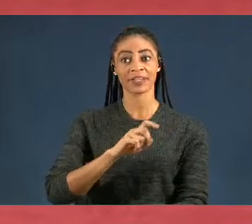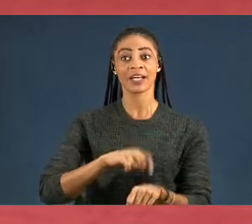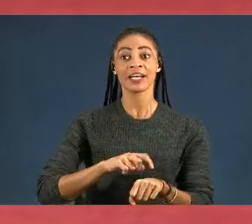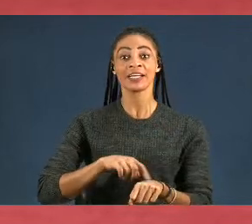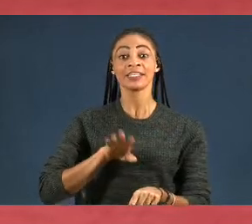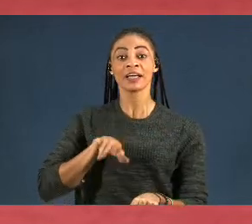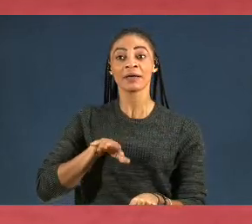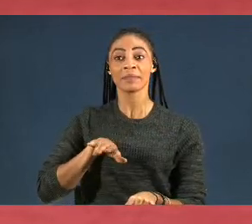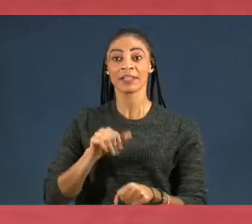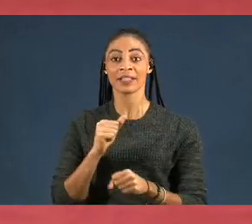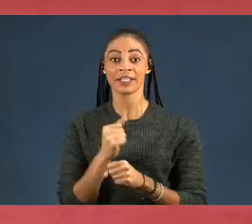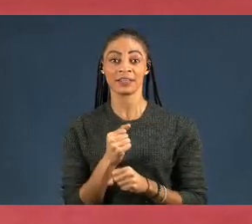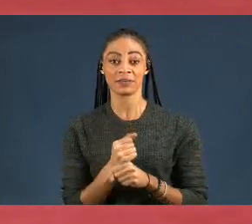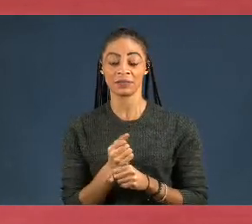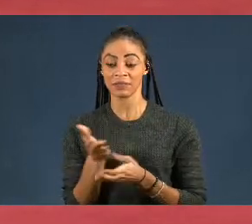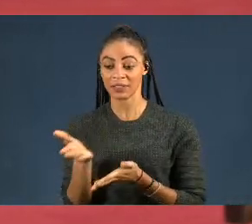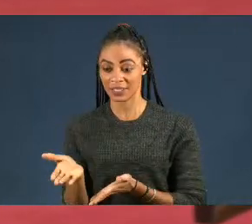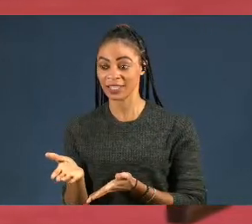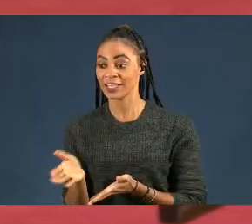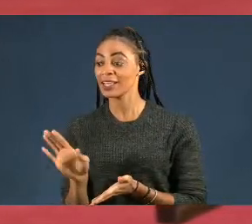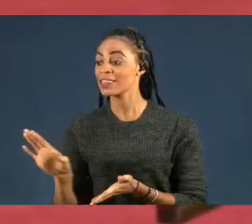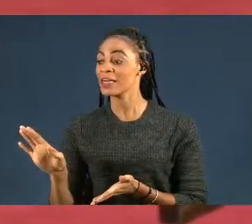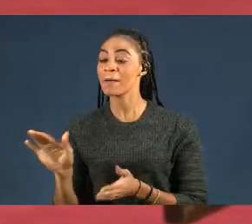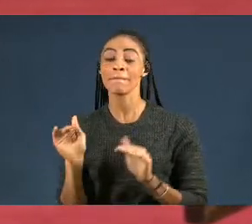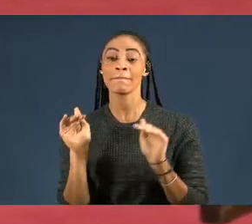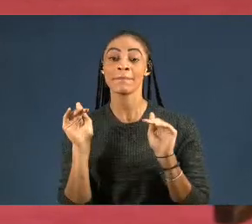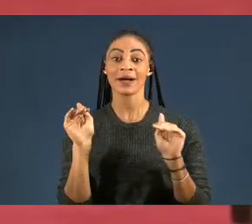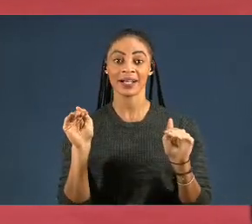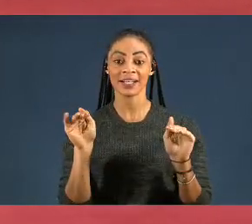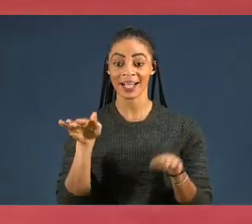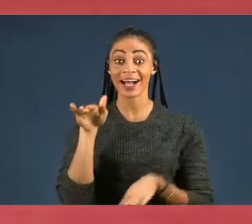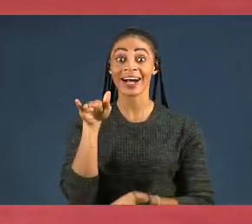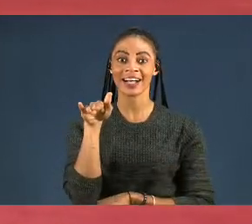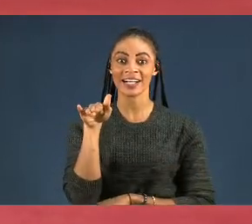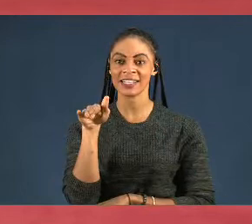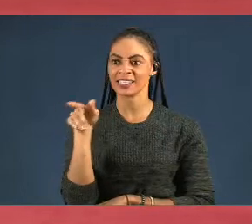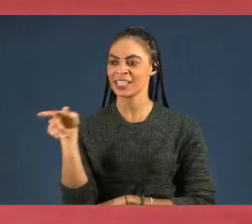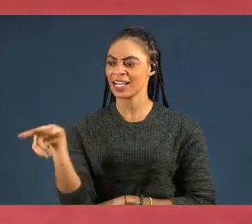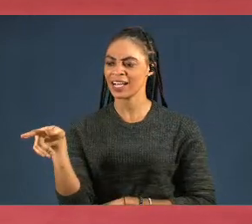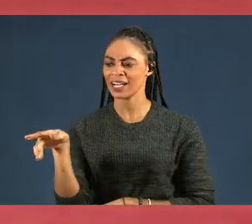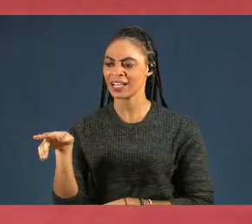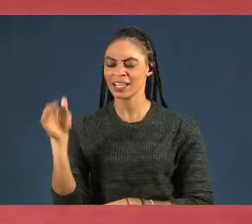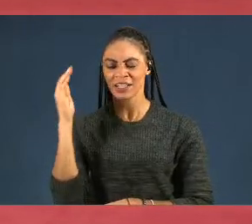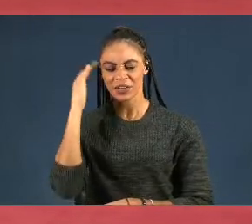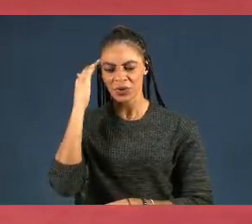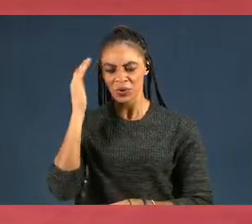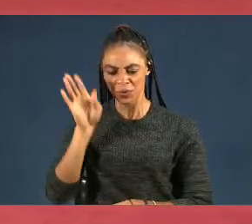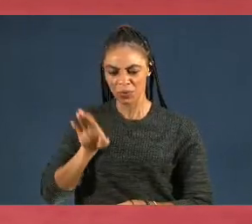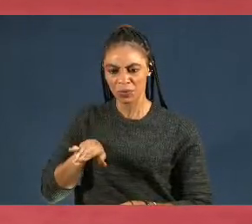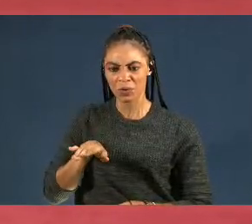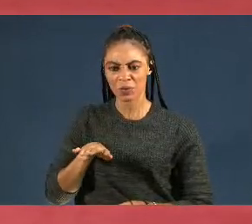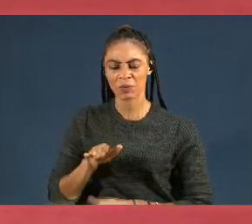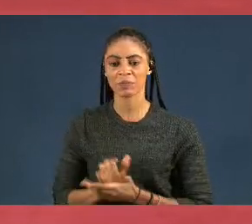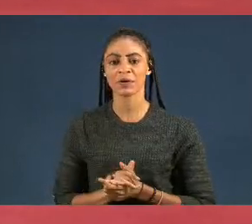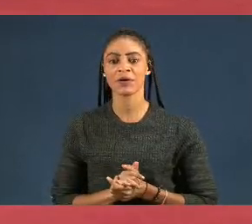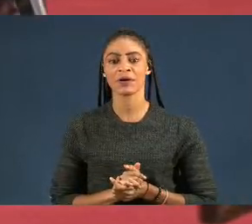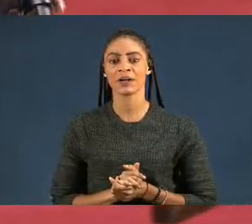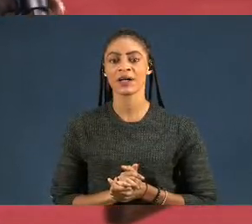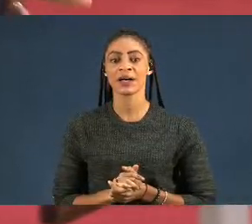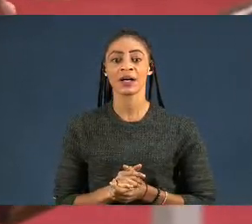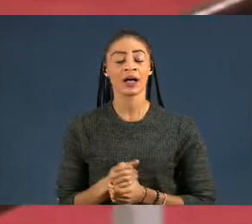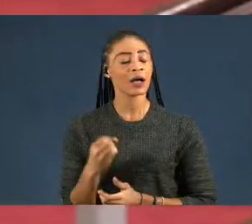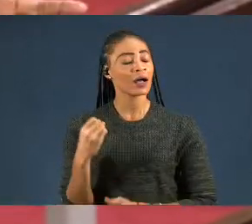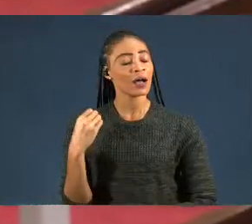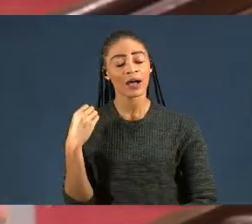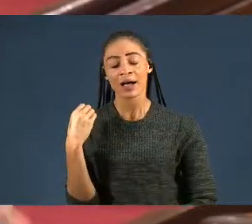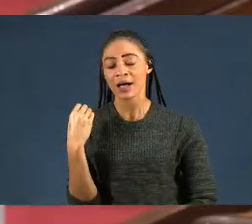did this, they say, does she know? Does he not know what woman she was? But what they don't understand is that this woman